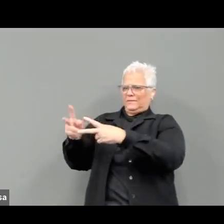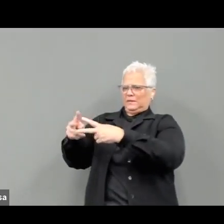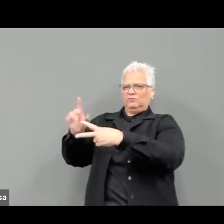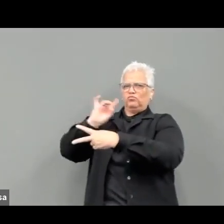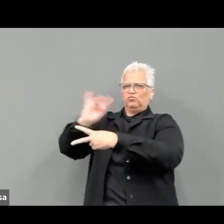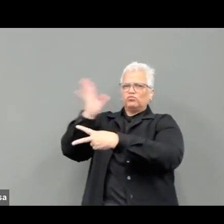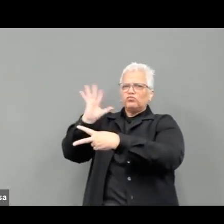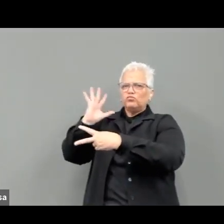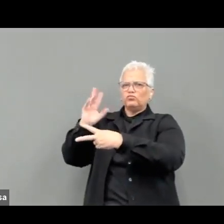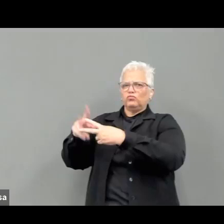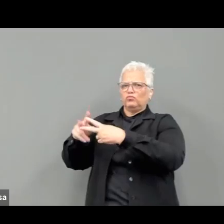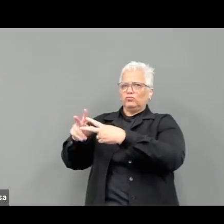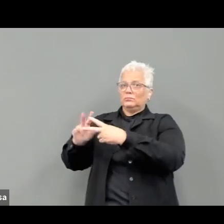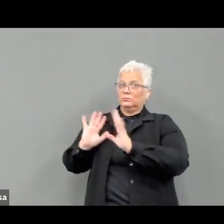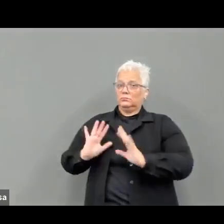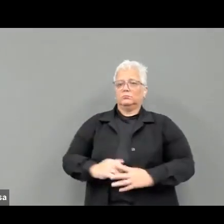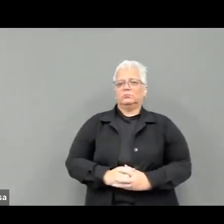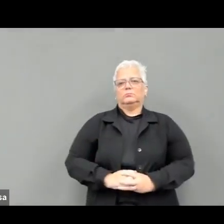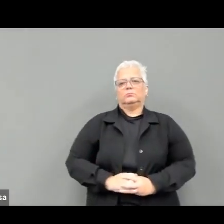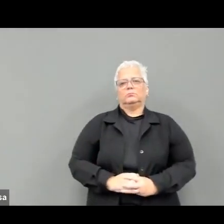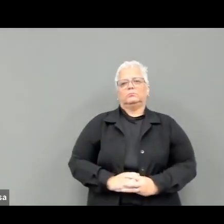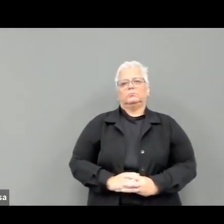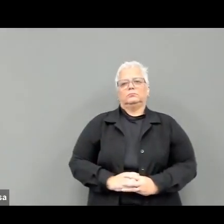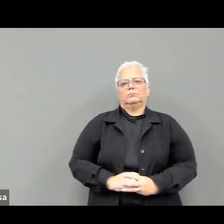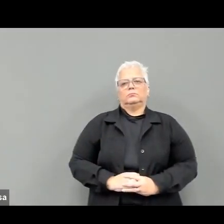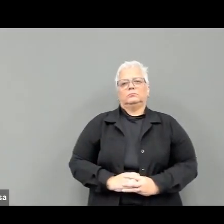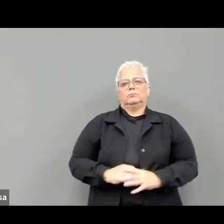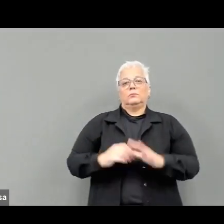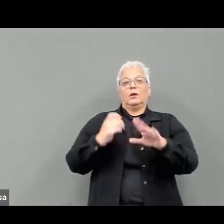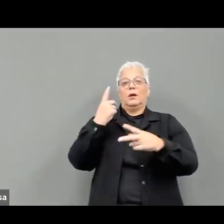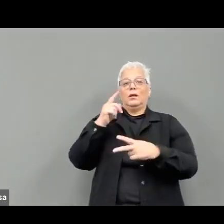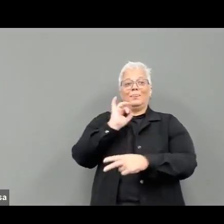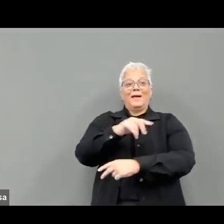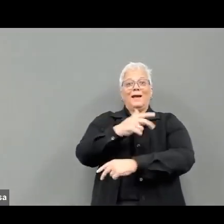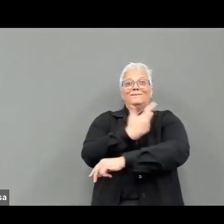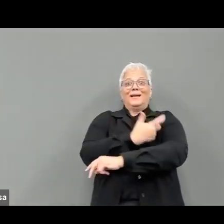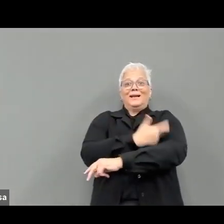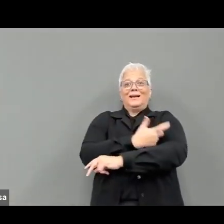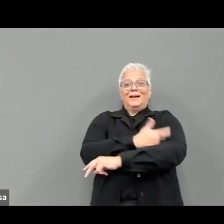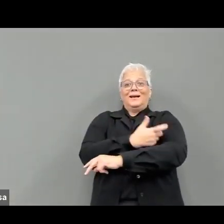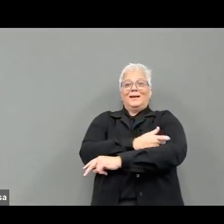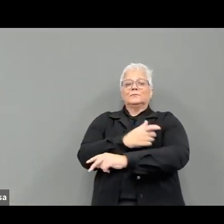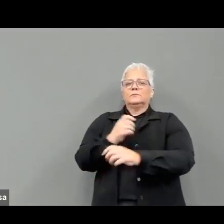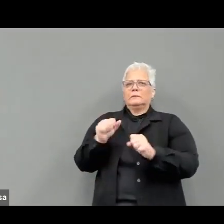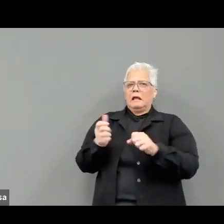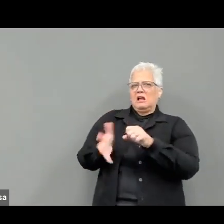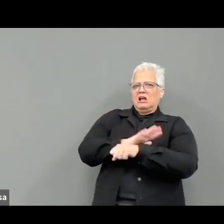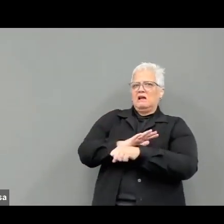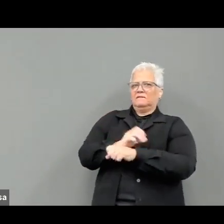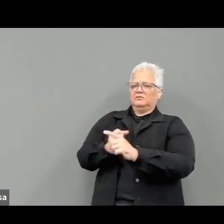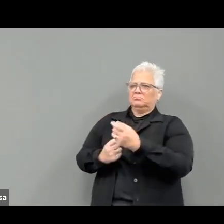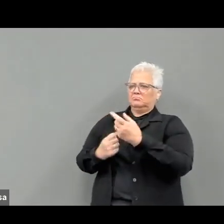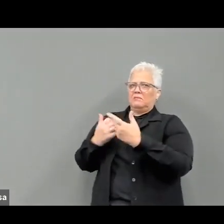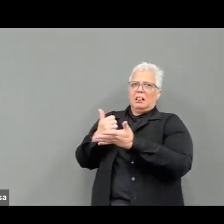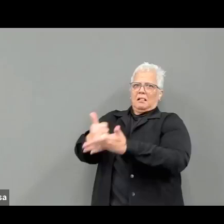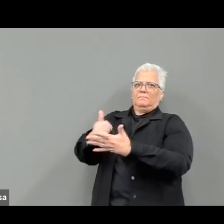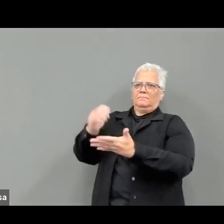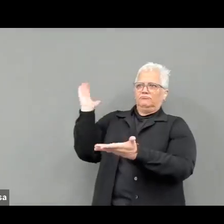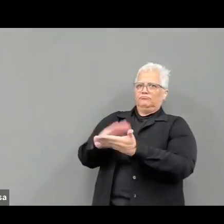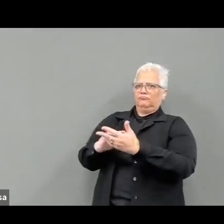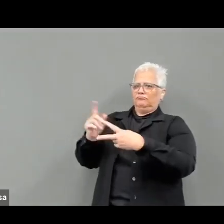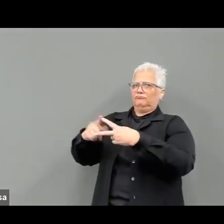the more it replicates. And when it replicates, the chances for mutations occur. And that's how we get these different variants. So as the vaccine